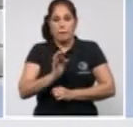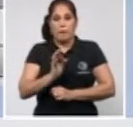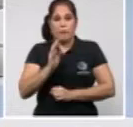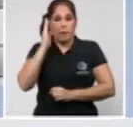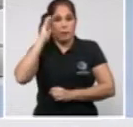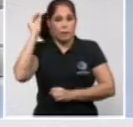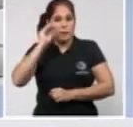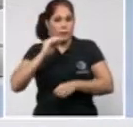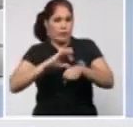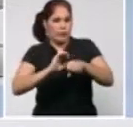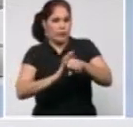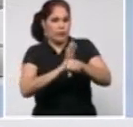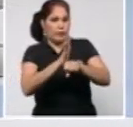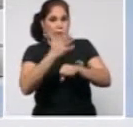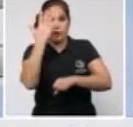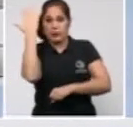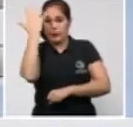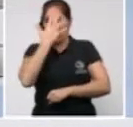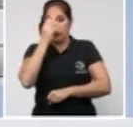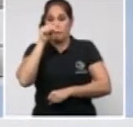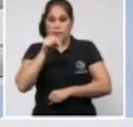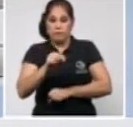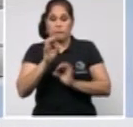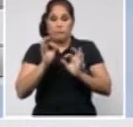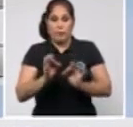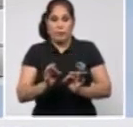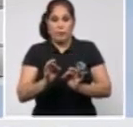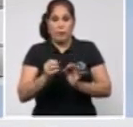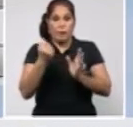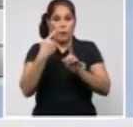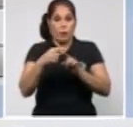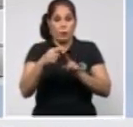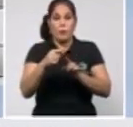entire country since the pandemic began to